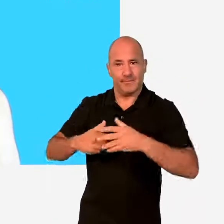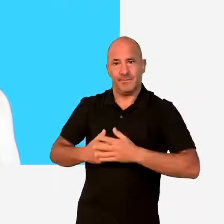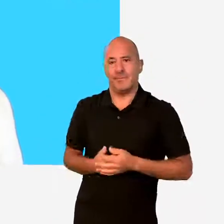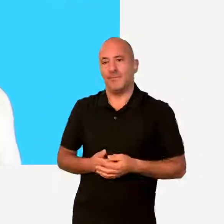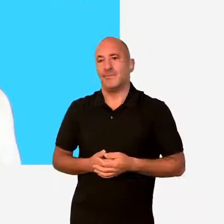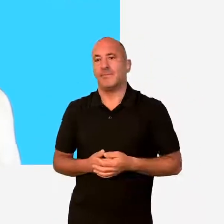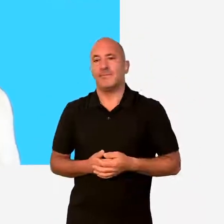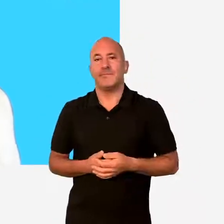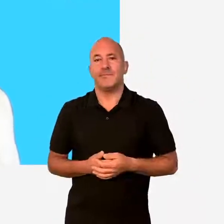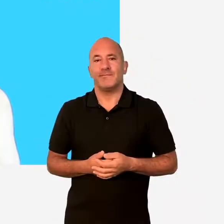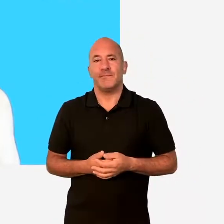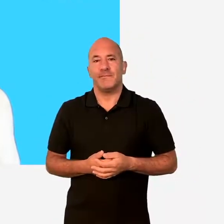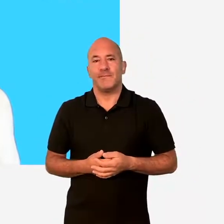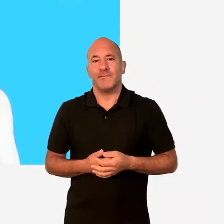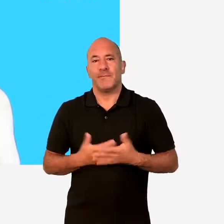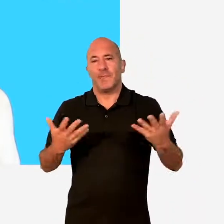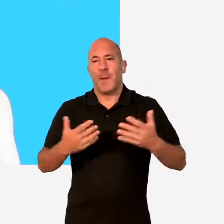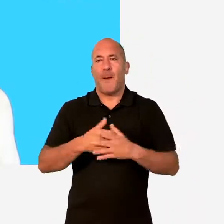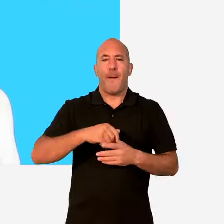denigrating to so many people